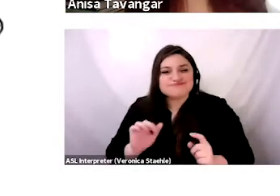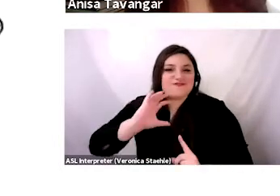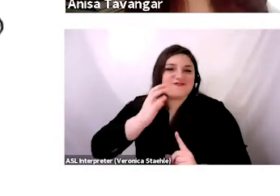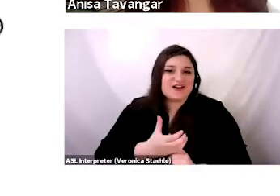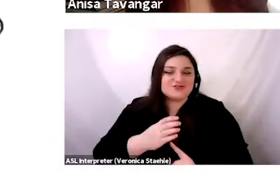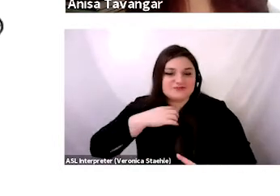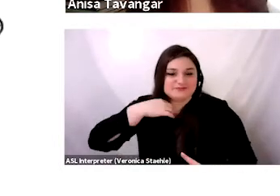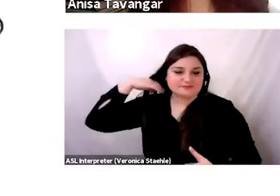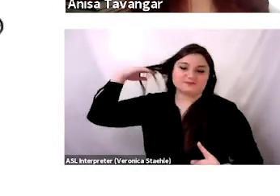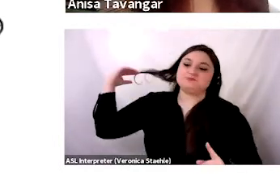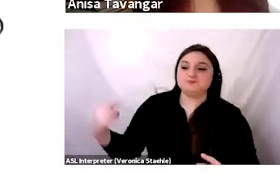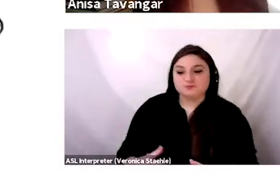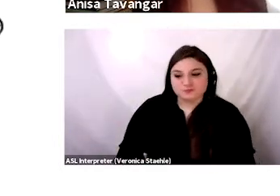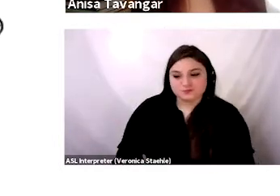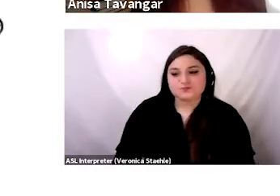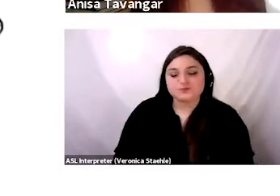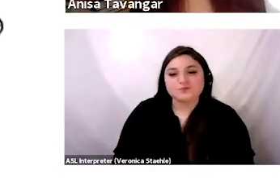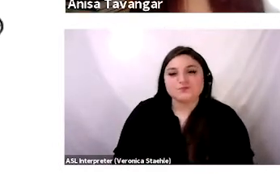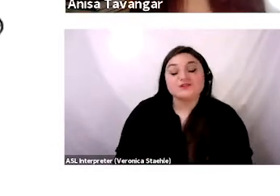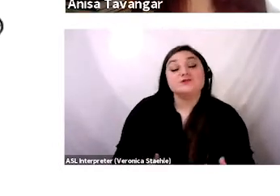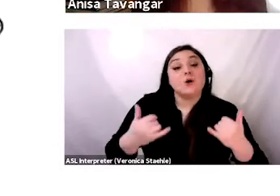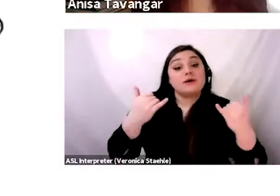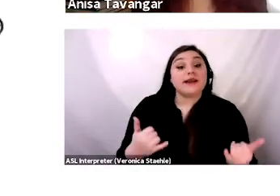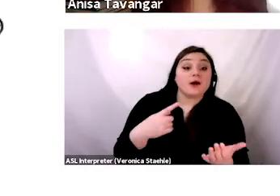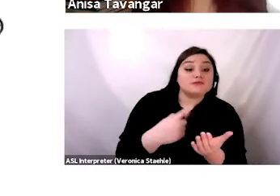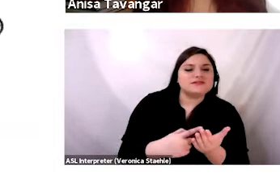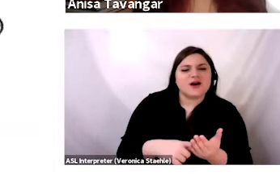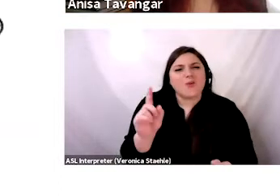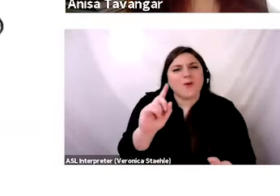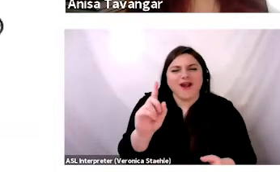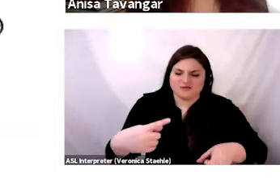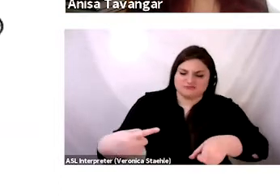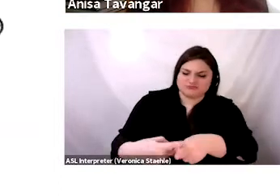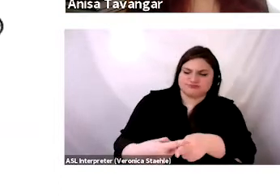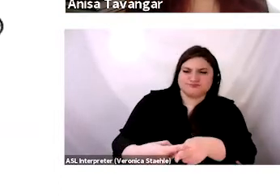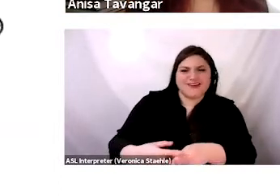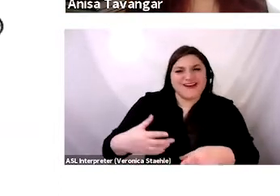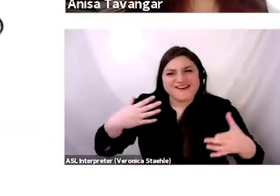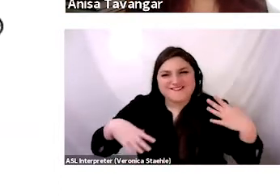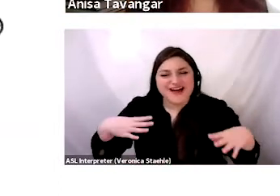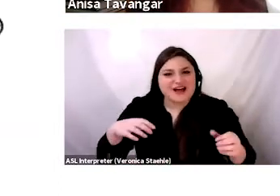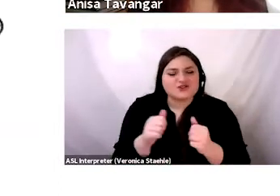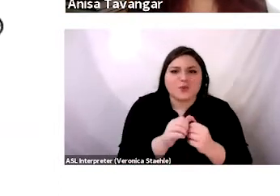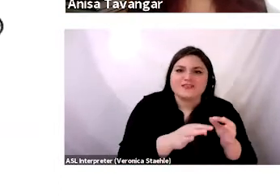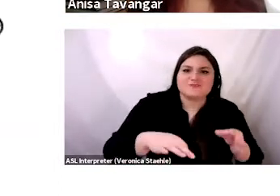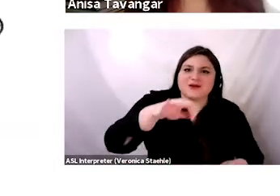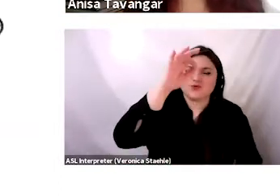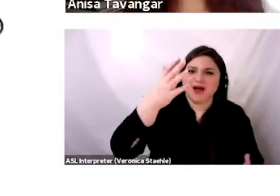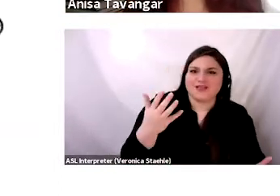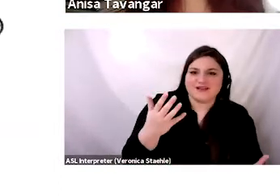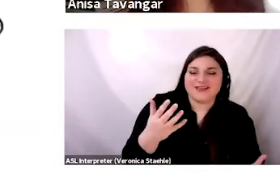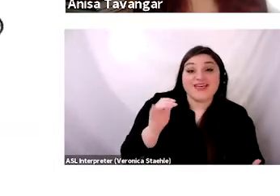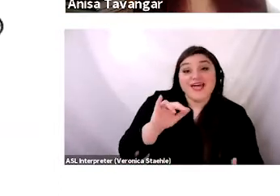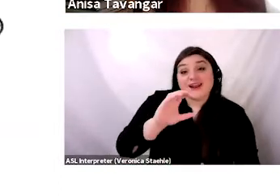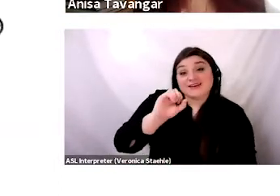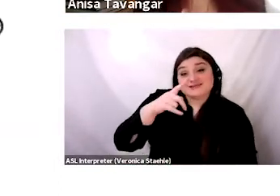So related to this first question of where do fashion and spirituality intersect, I think it's important to